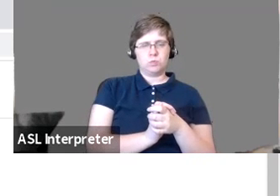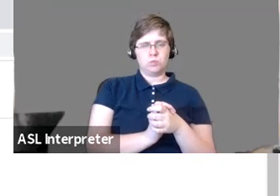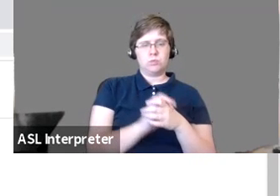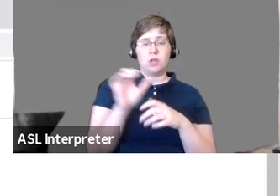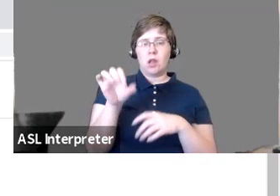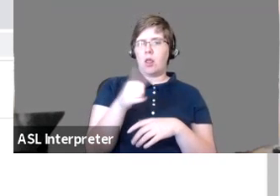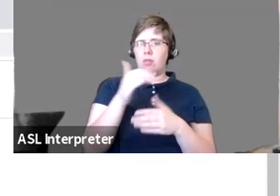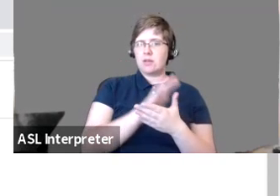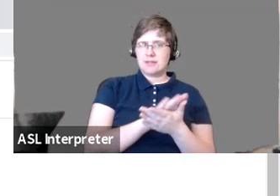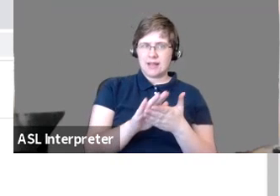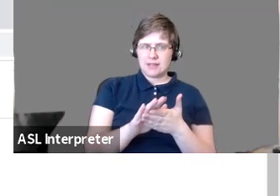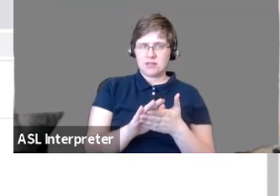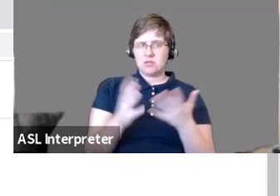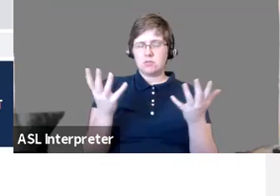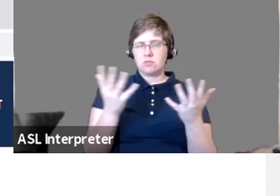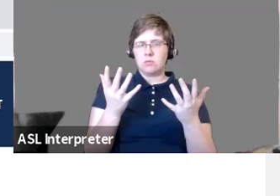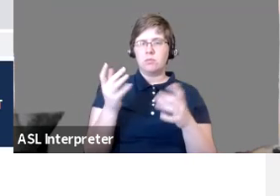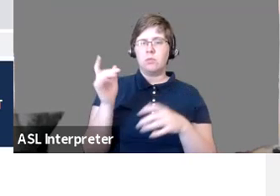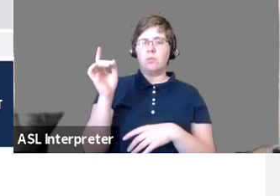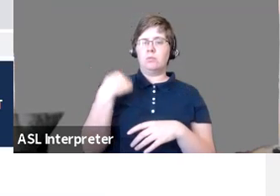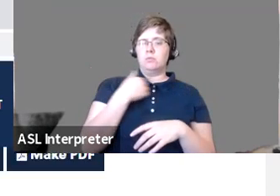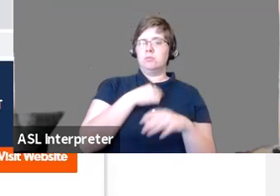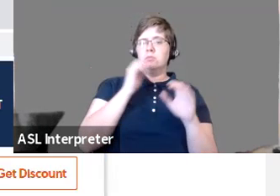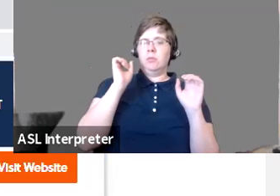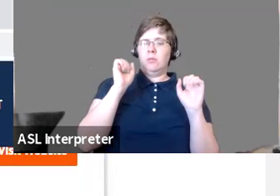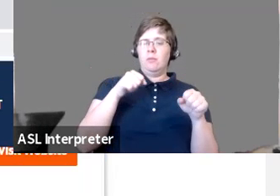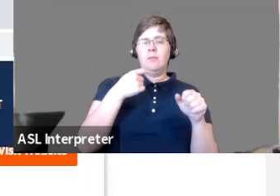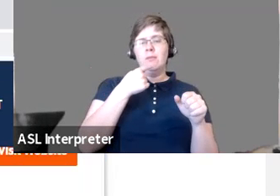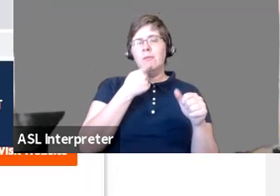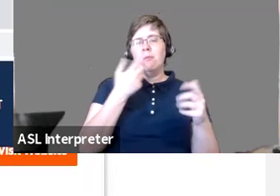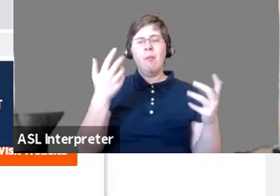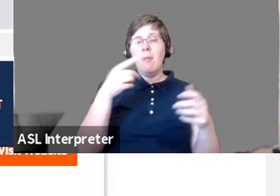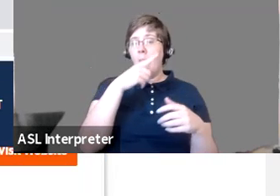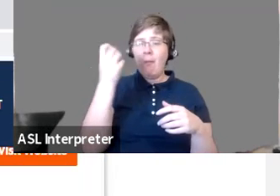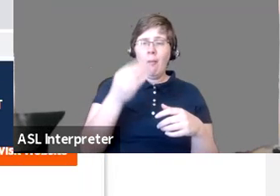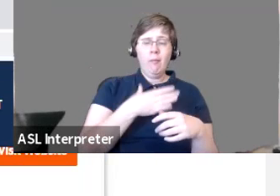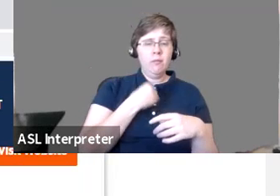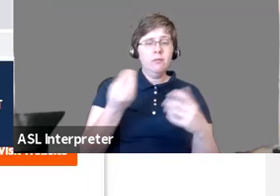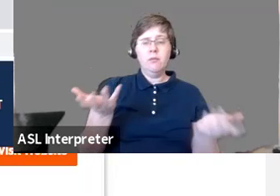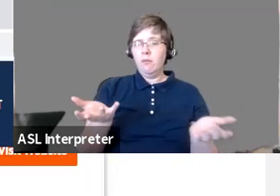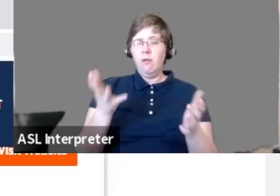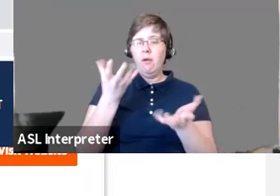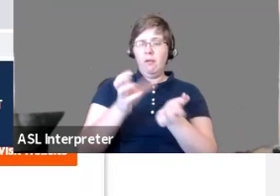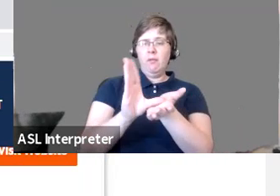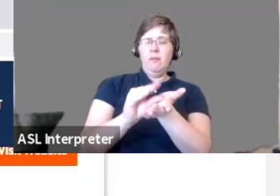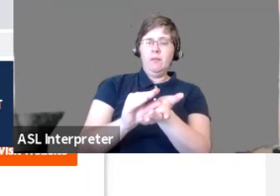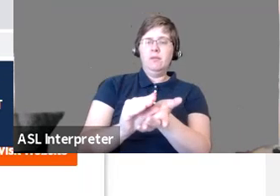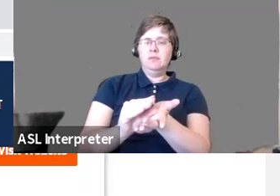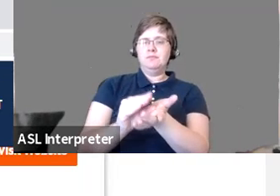Another nice one is where we'll be able to go, say, black and white. We want a discounted rate